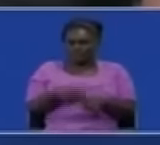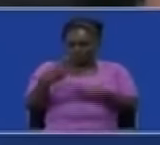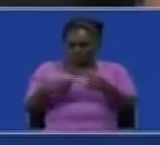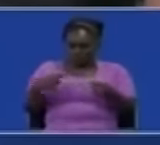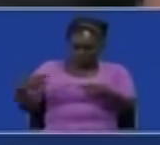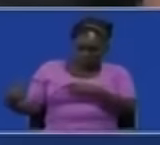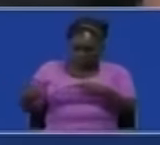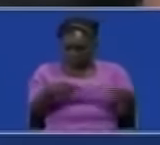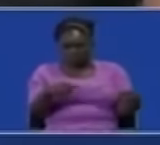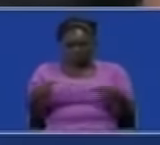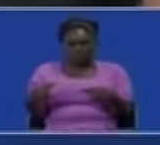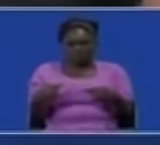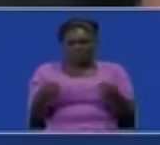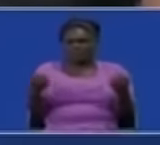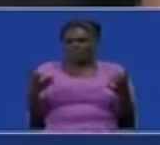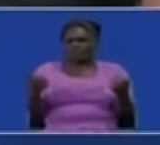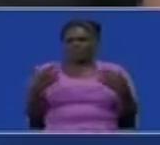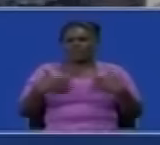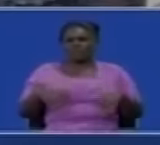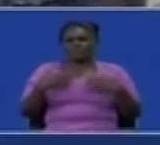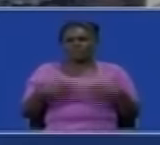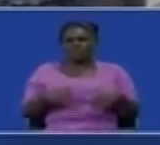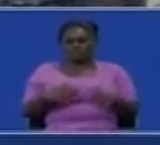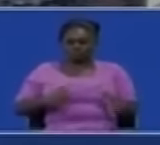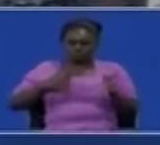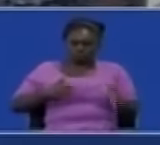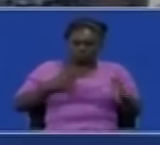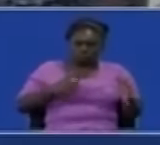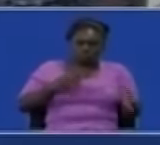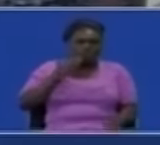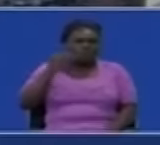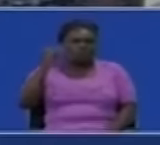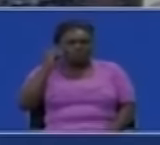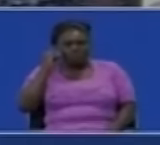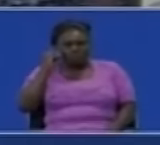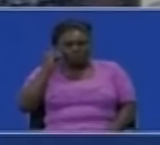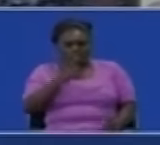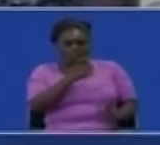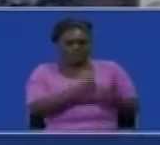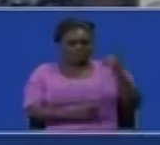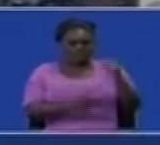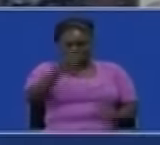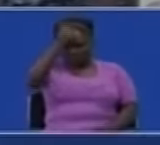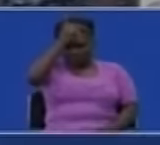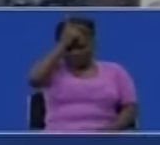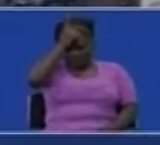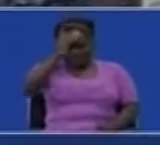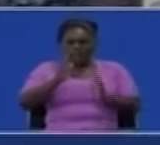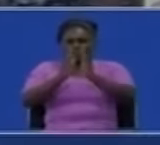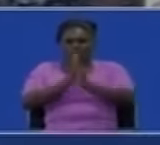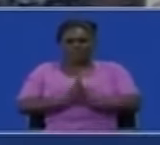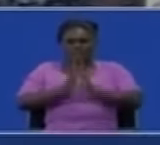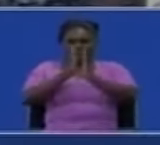continue, hundreds of Uasin Gishu County residents flock the deceased home at Maziwa Farm for the